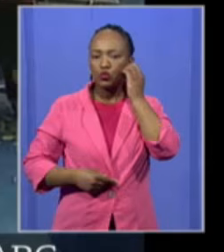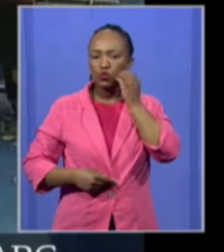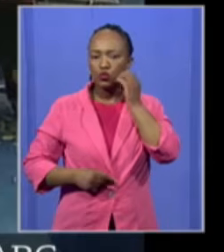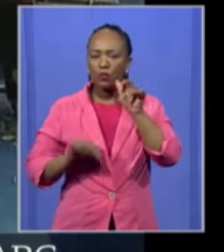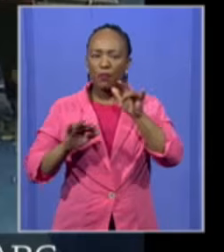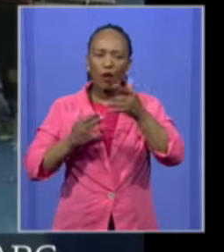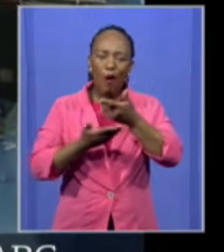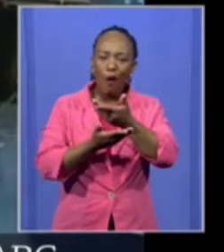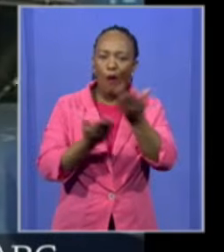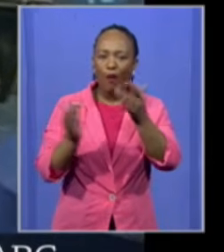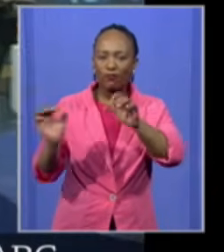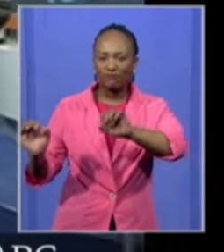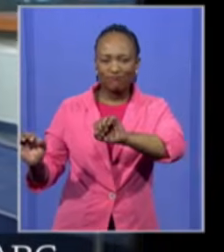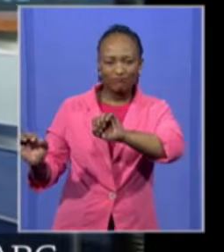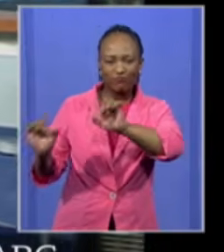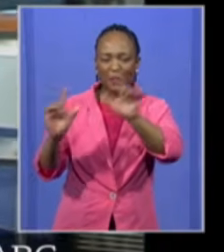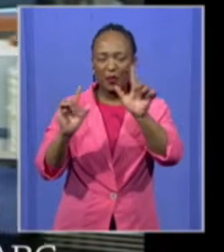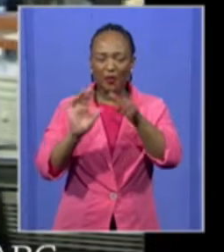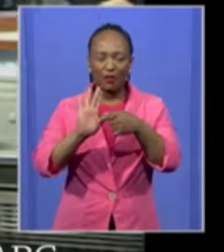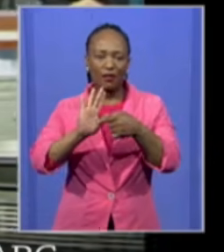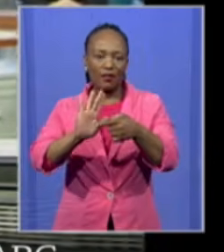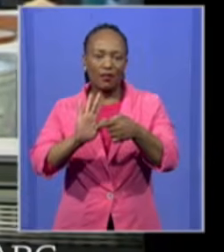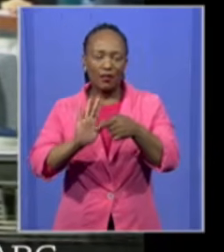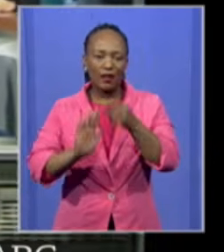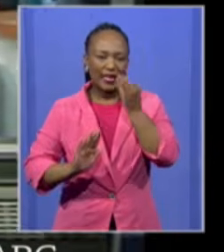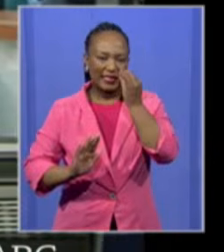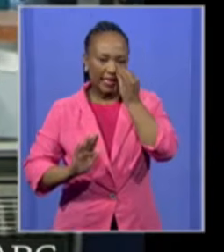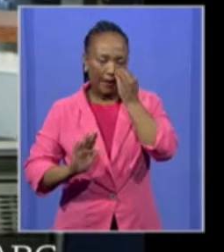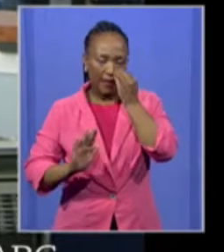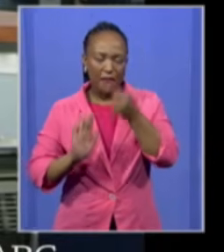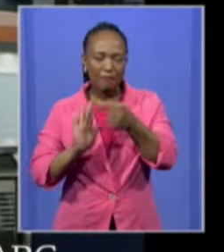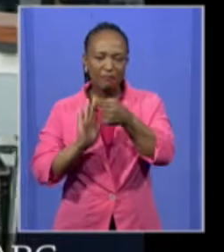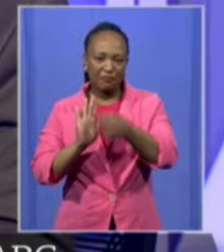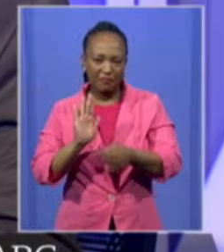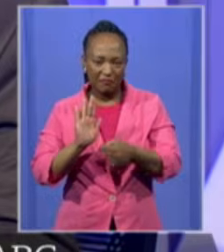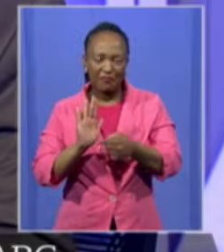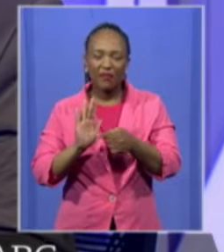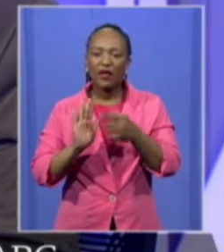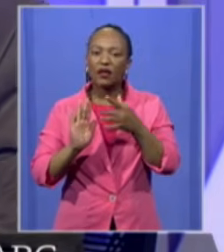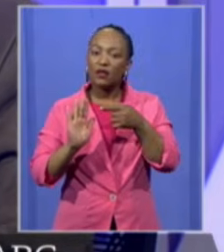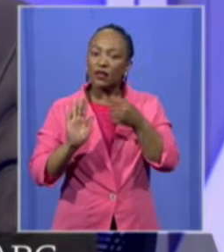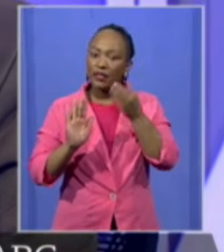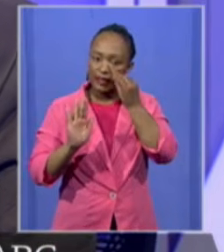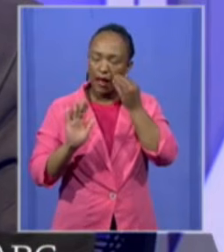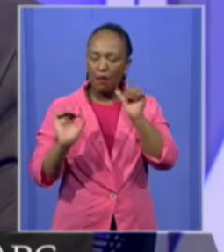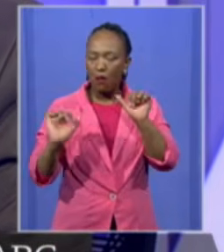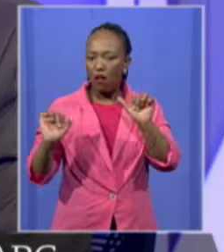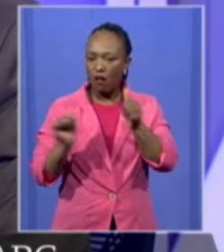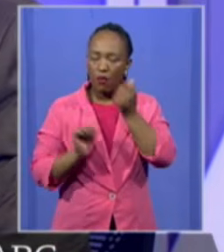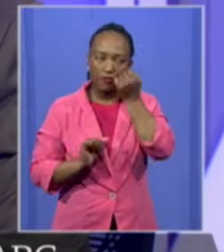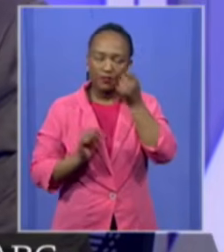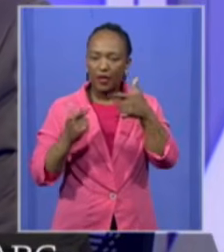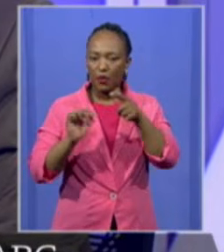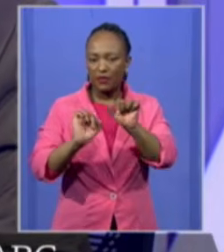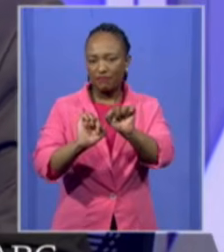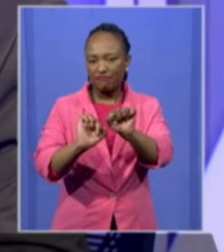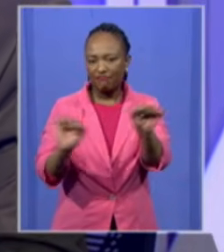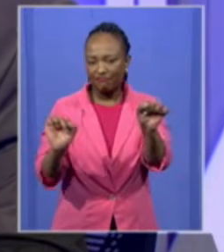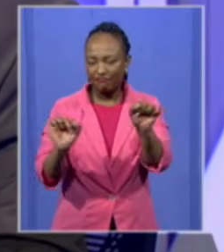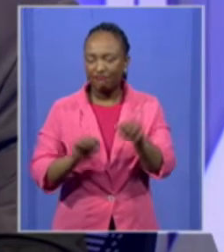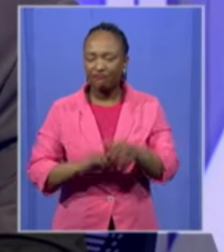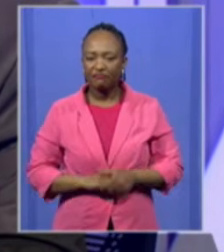naheng ena ya Afrika Borwa ditaba tsentle, ditaba tse ba tla di utlwisisa ka puo ya bo bona.